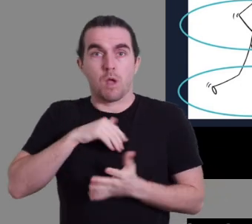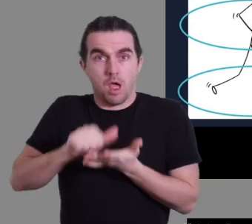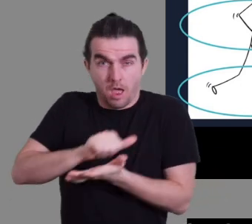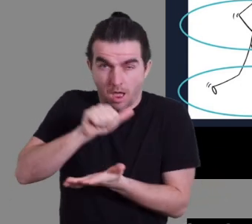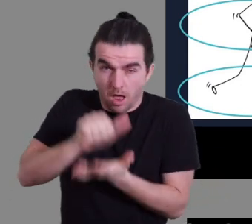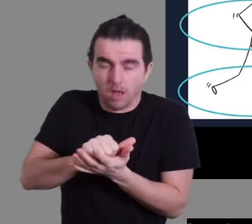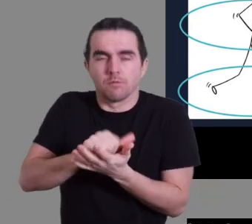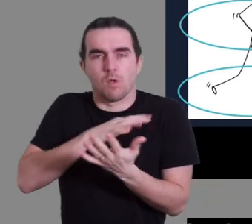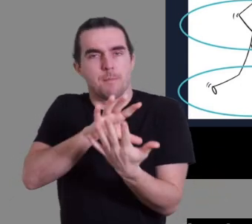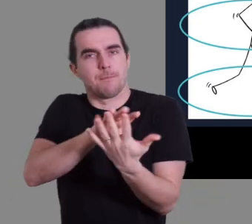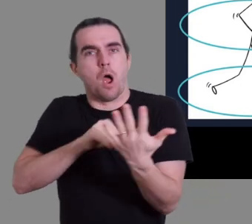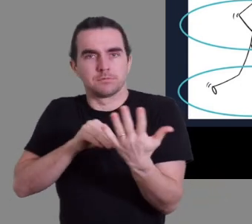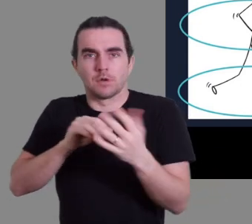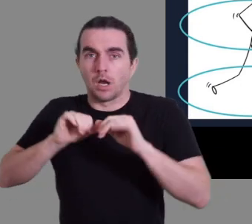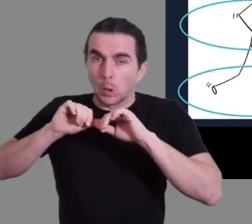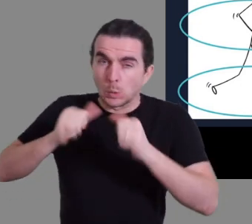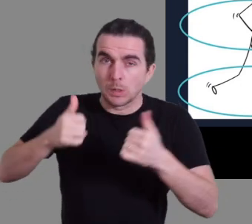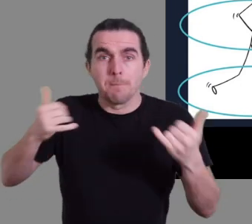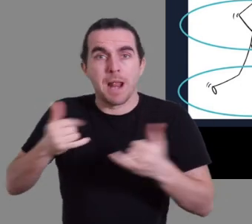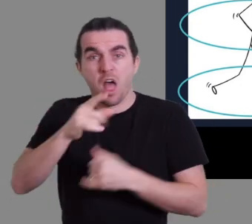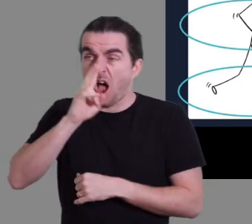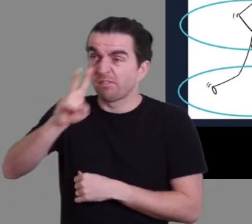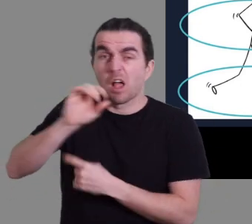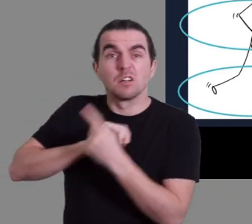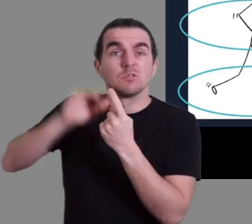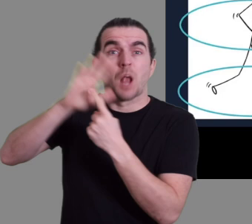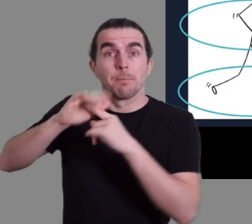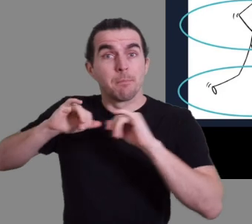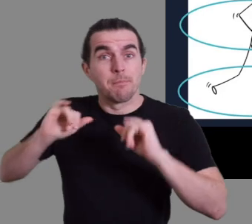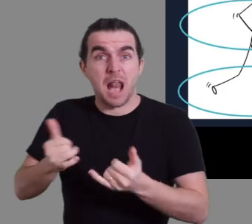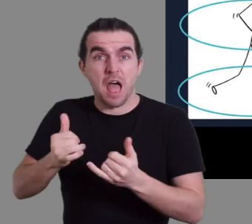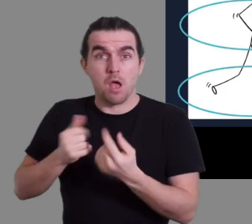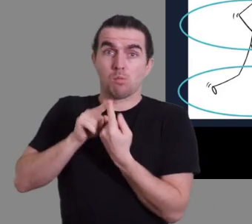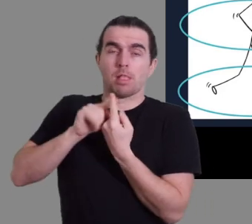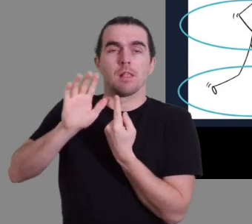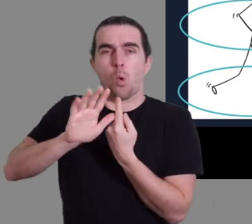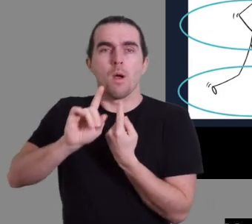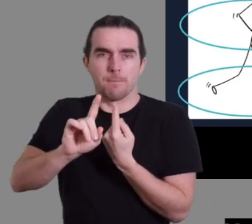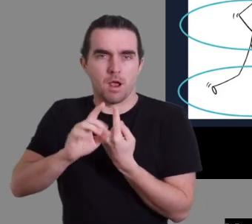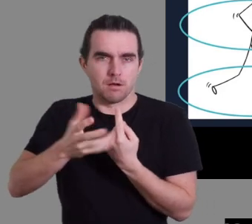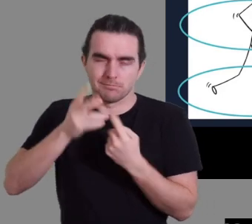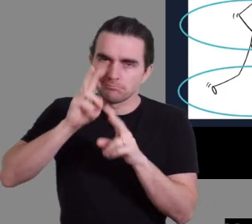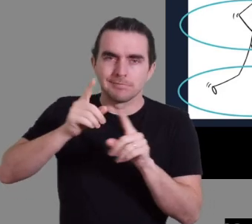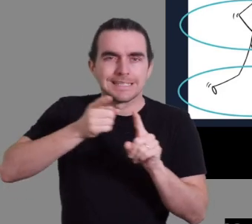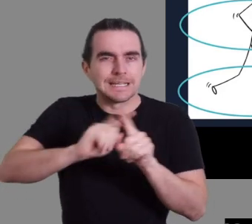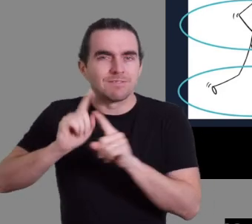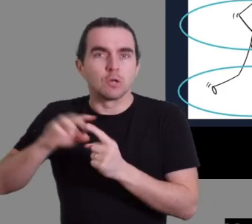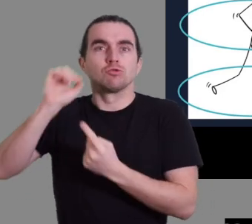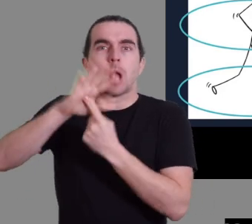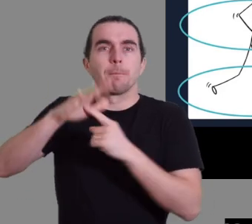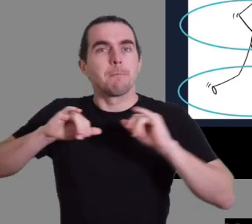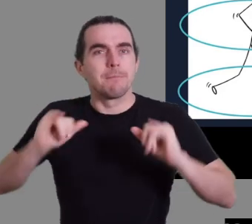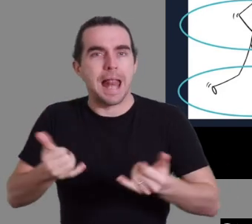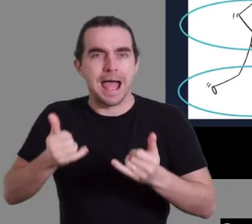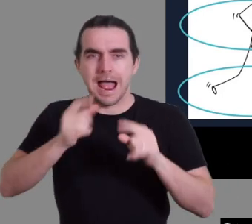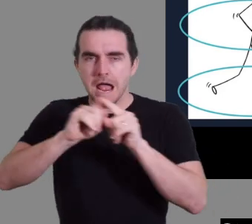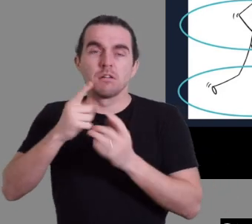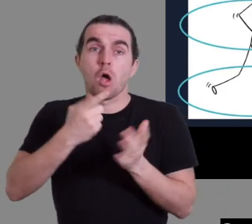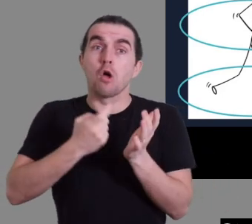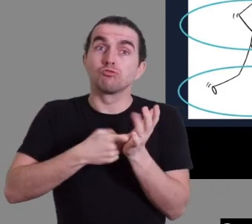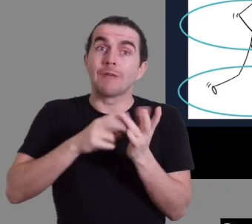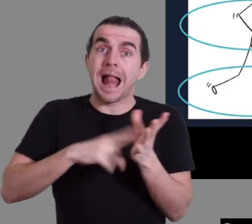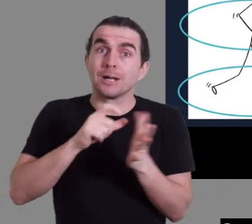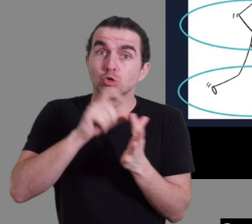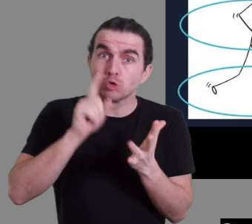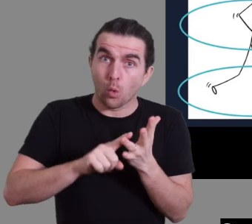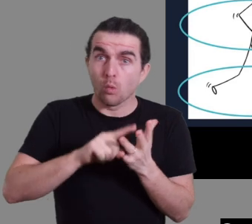to get a model of really good play, you have to look at the top players. And not just one top player, you have to look at different types of top player. So